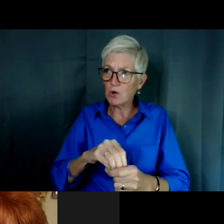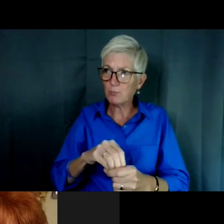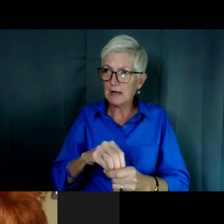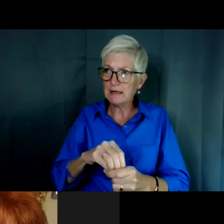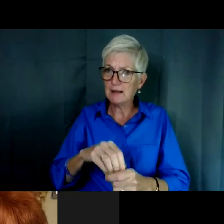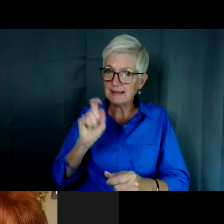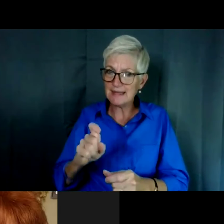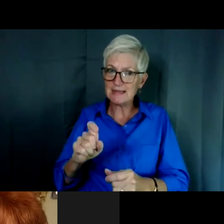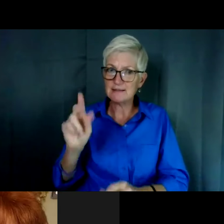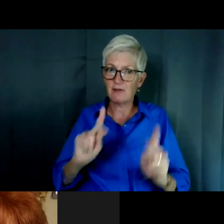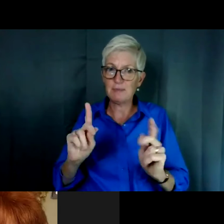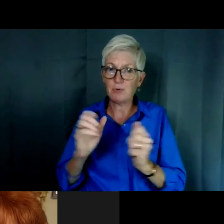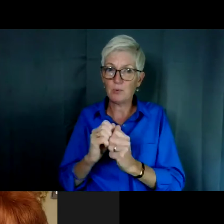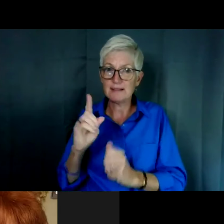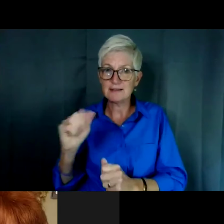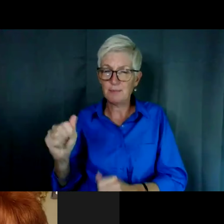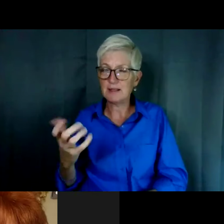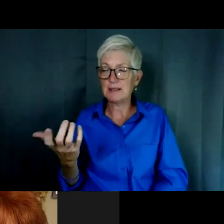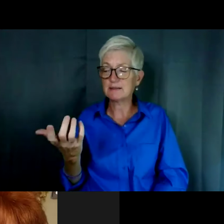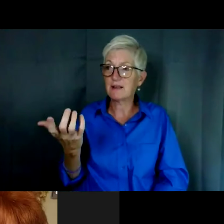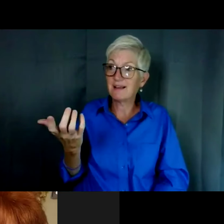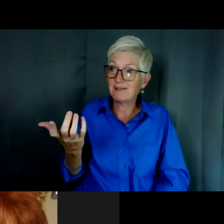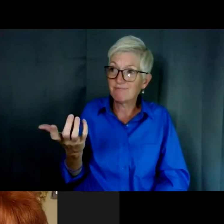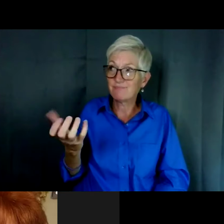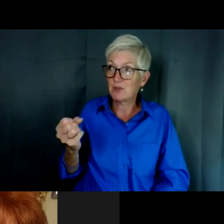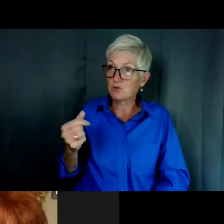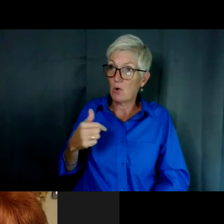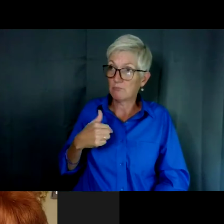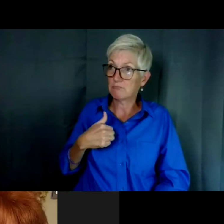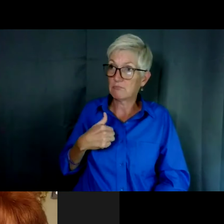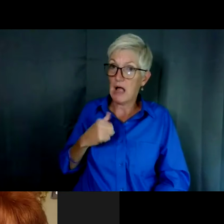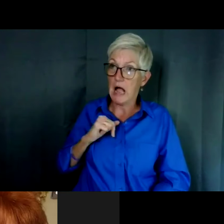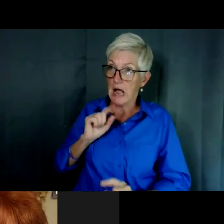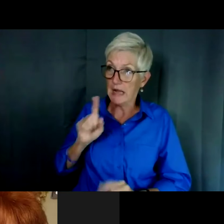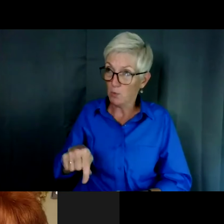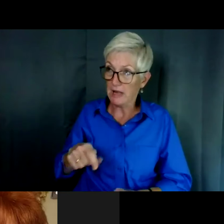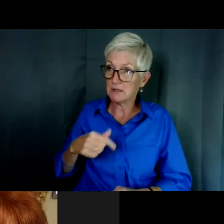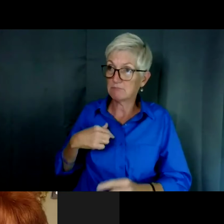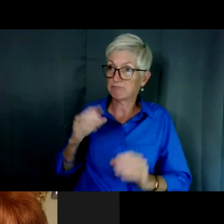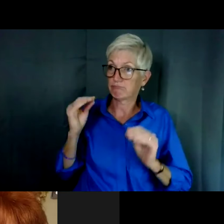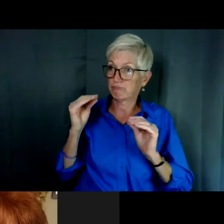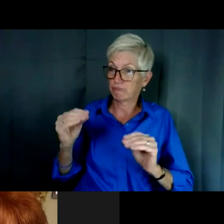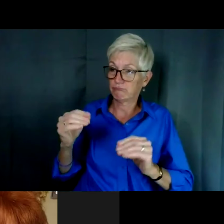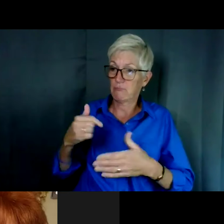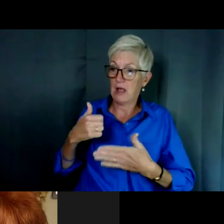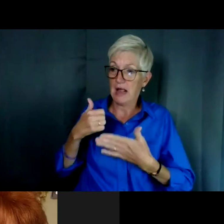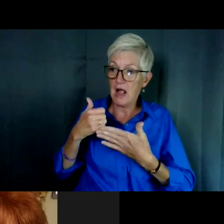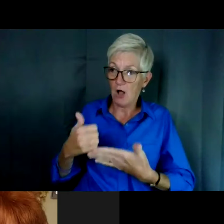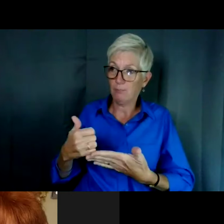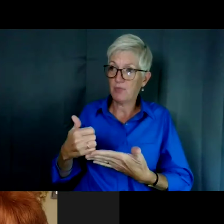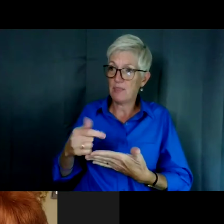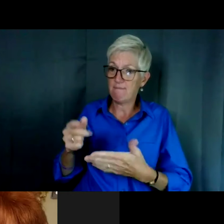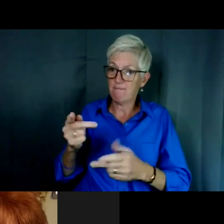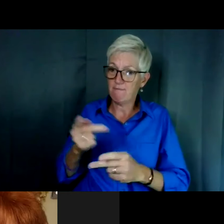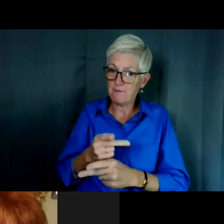of people with disabilities. So, you know, I did do that. I, you know, helped them figure out